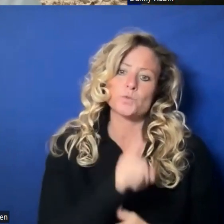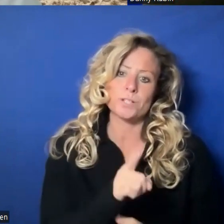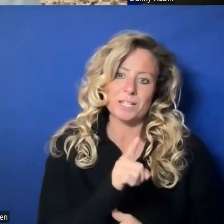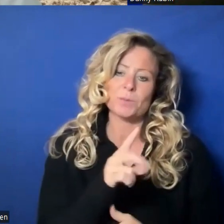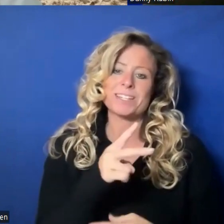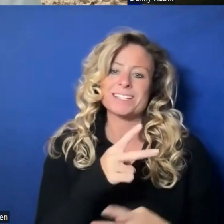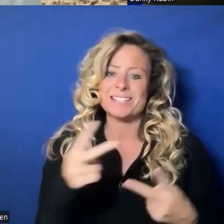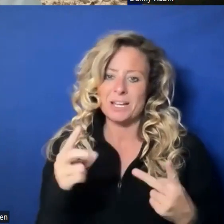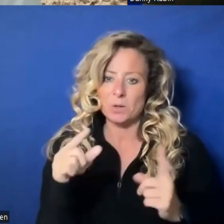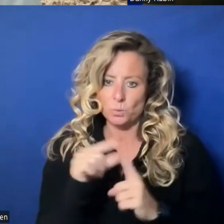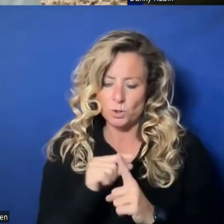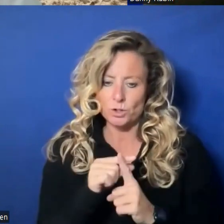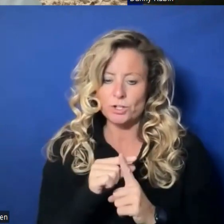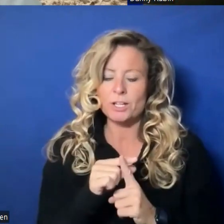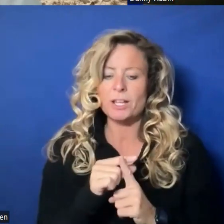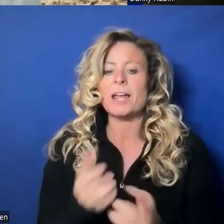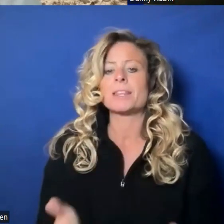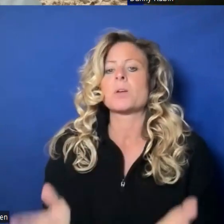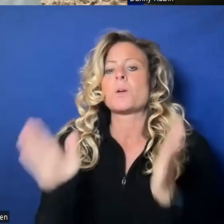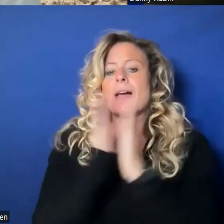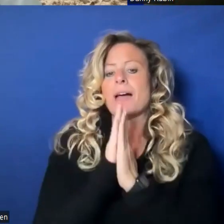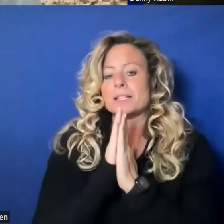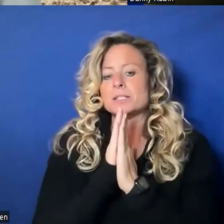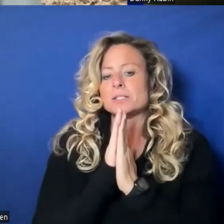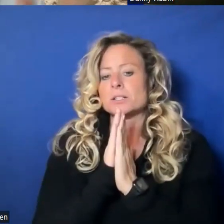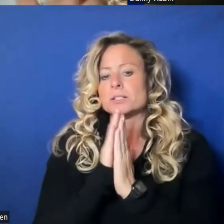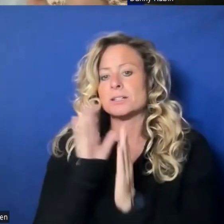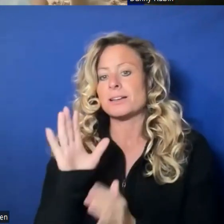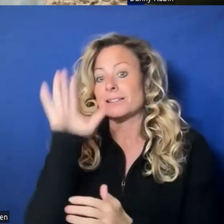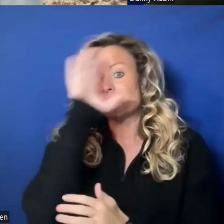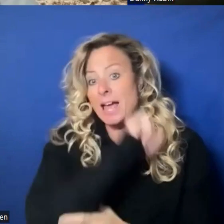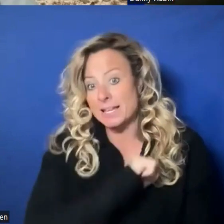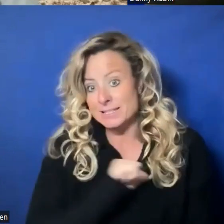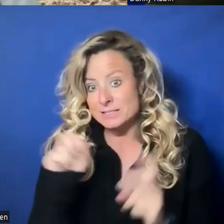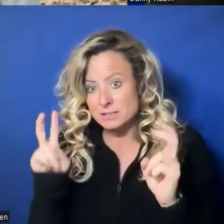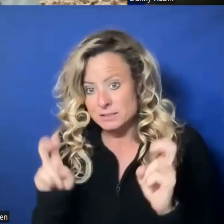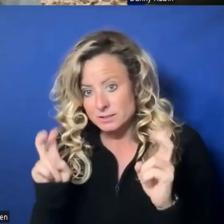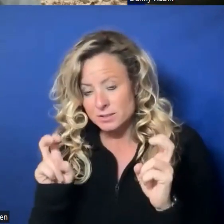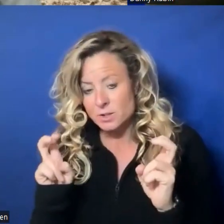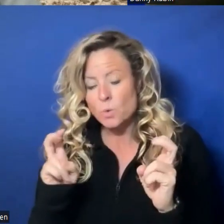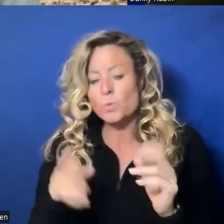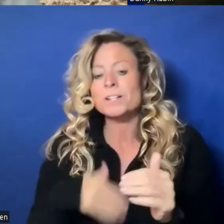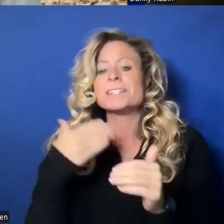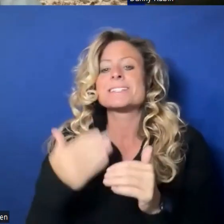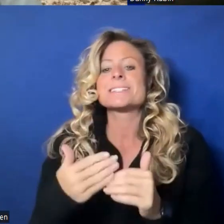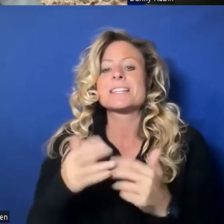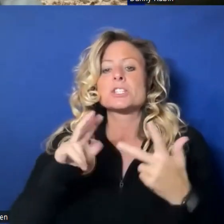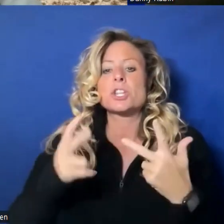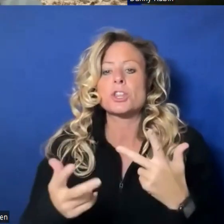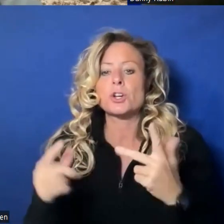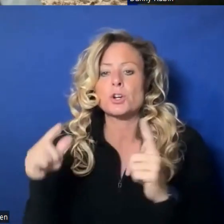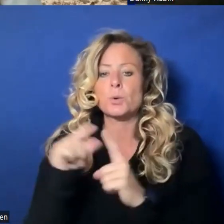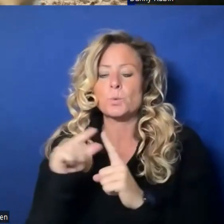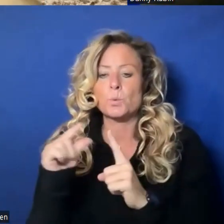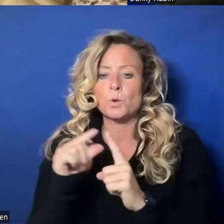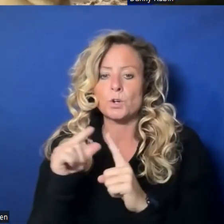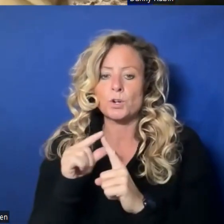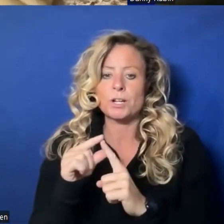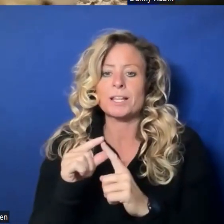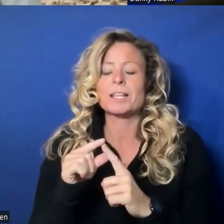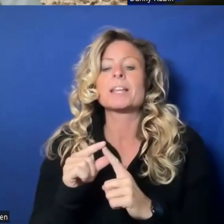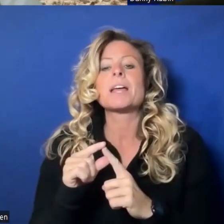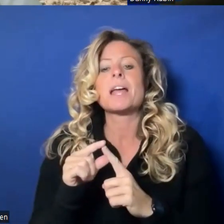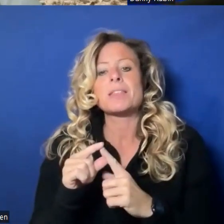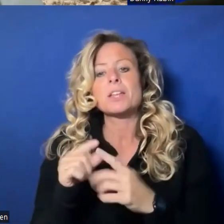word, and we ask him to guess what is the third word, etc., etc.,